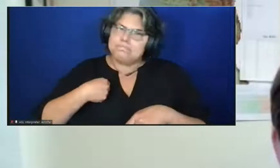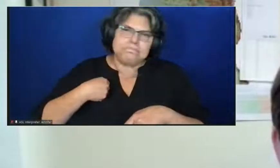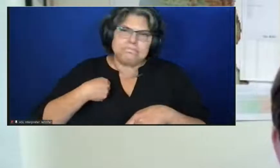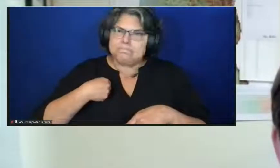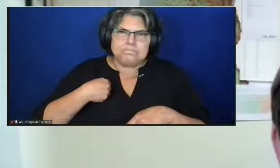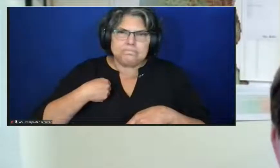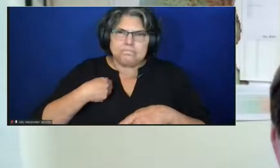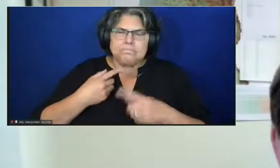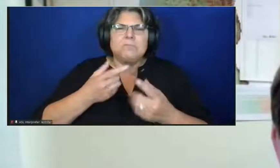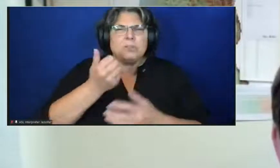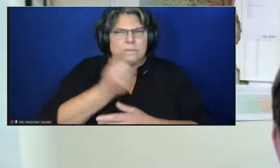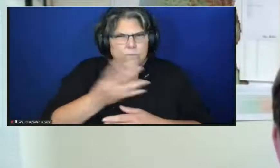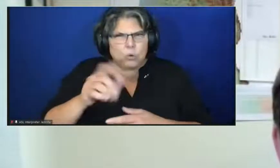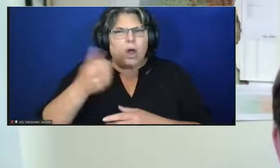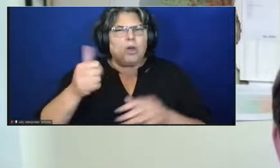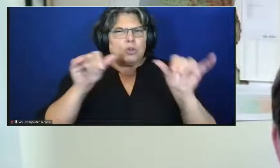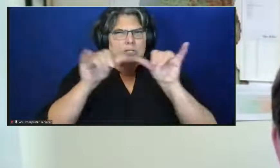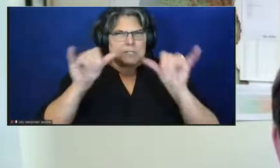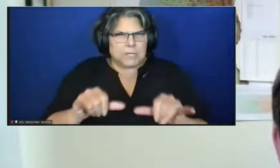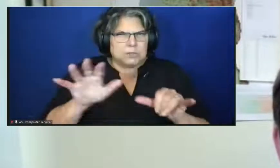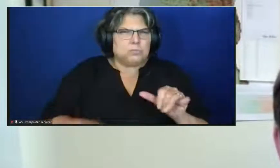around the country, but